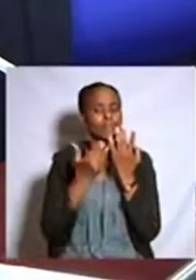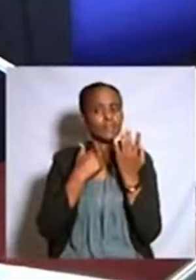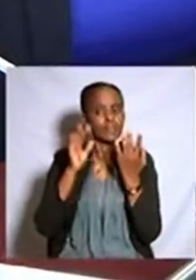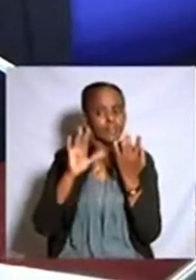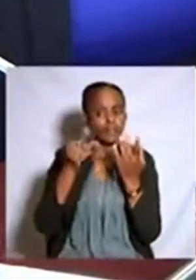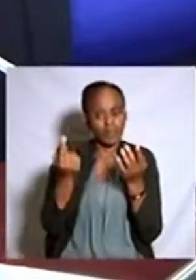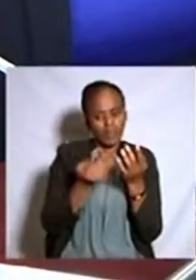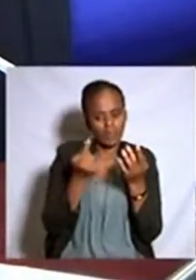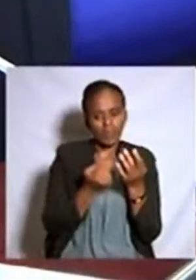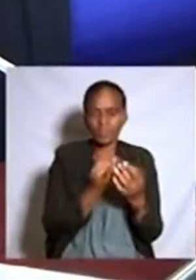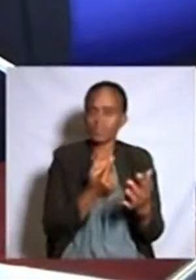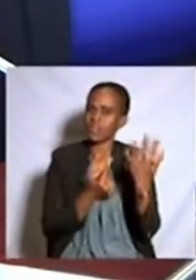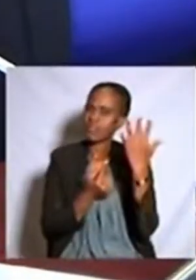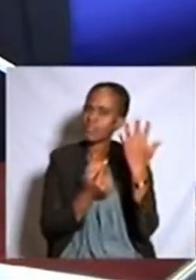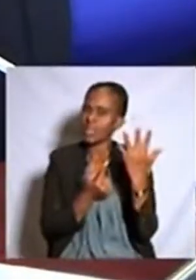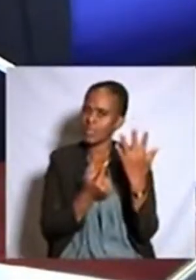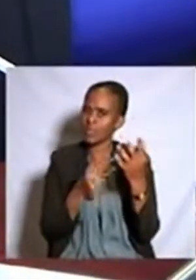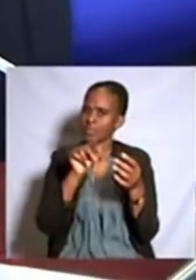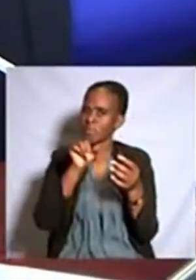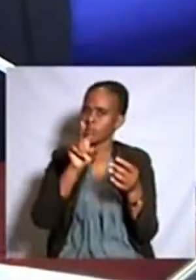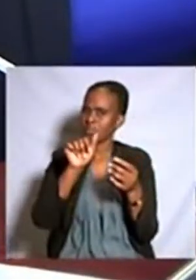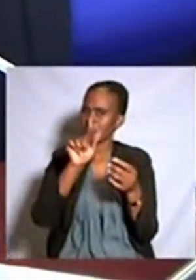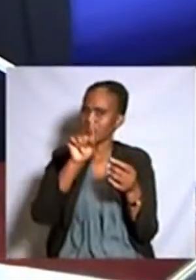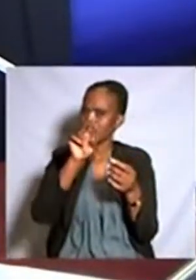5 mortgages valued at